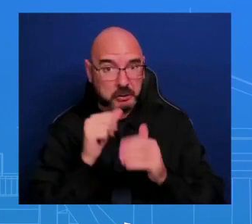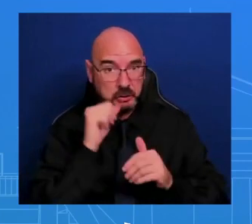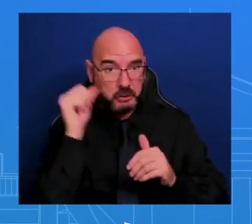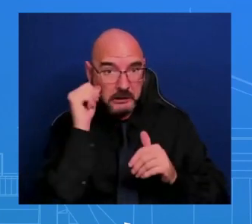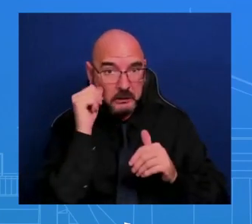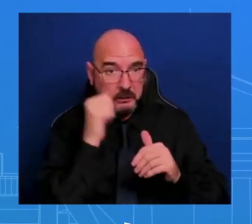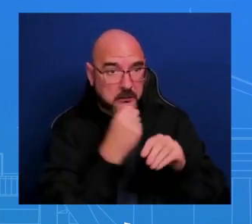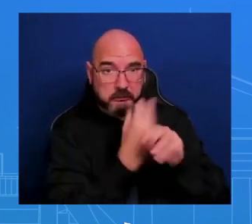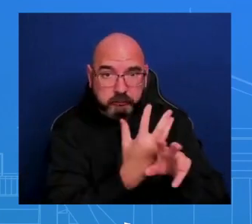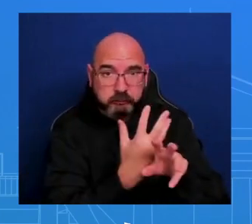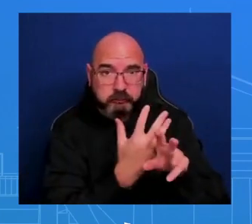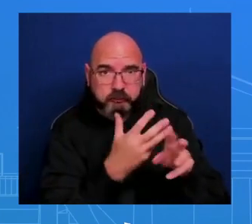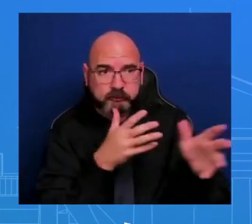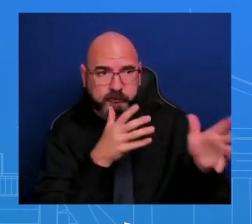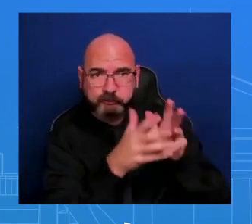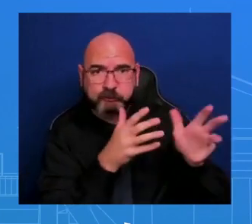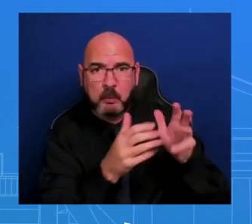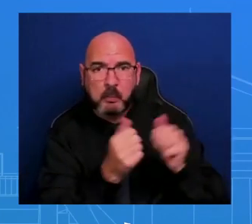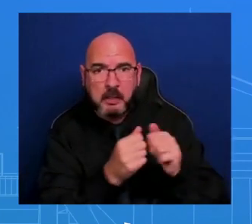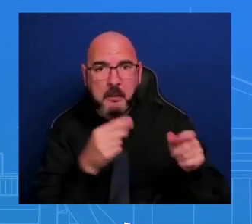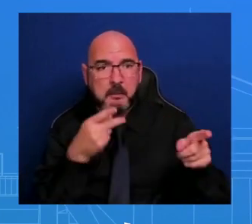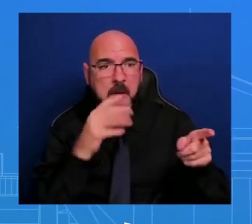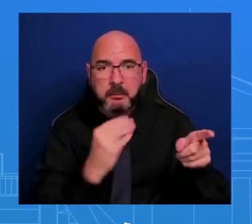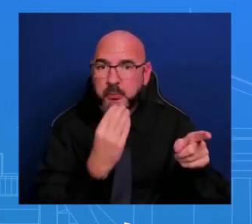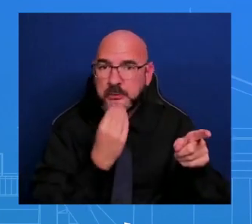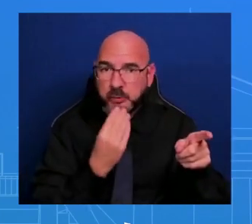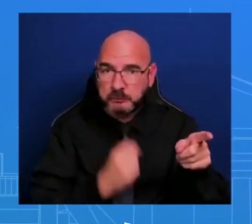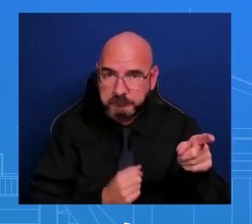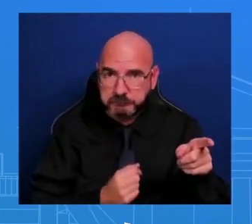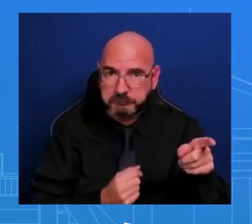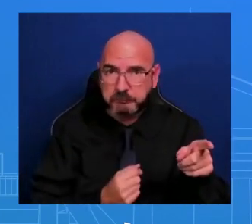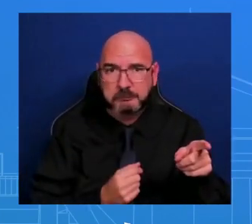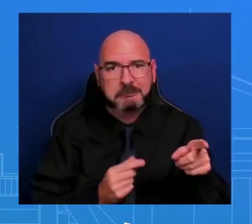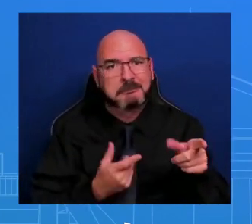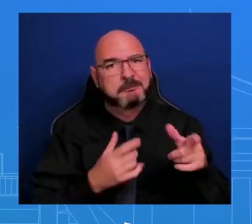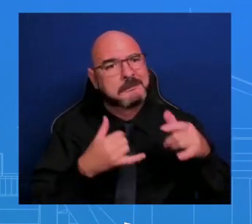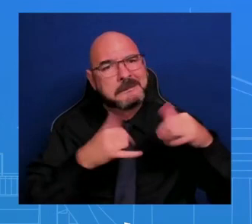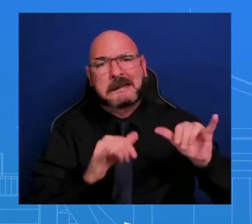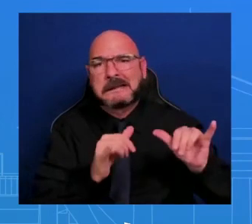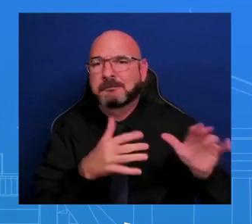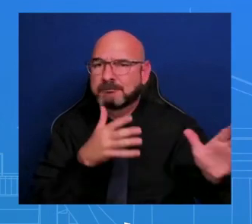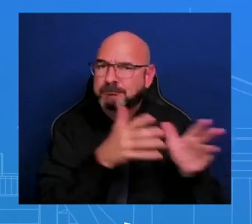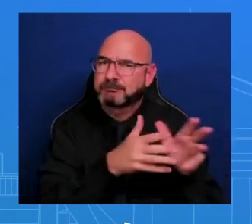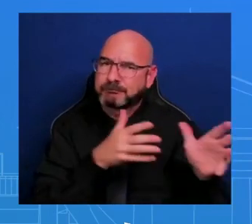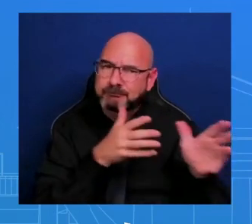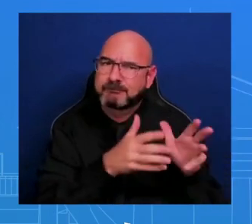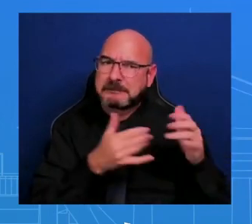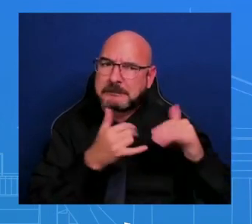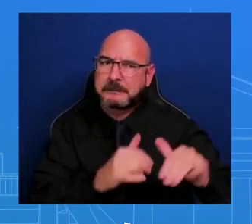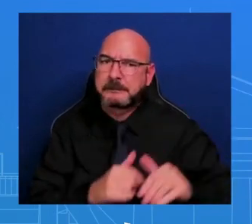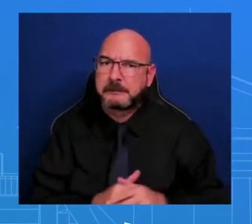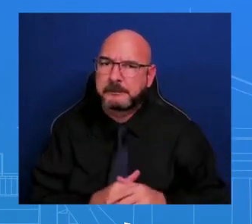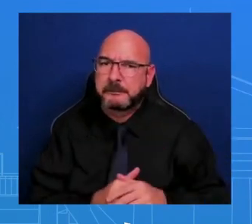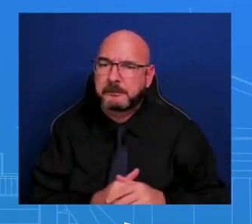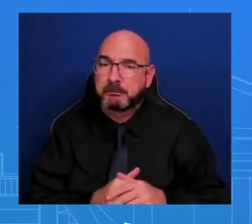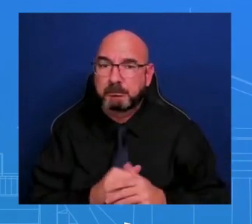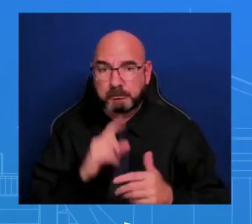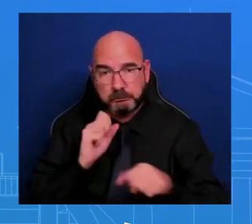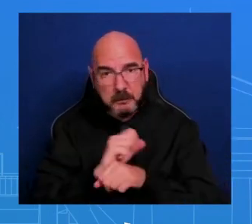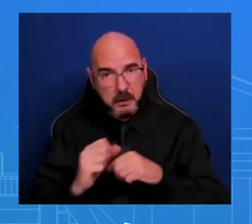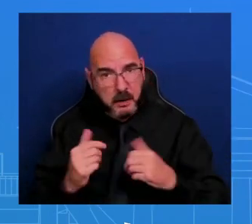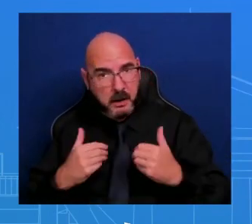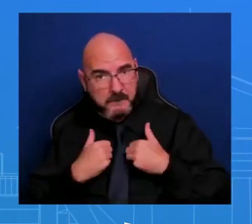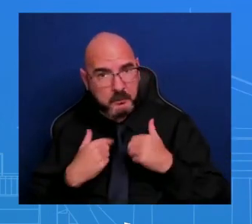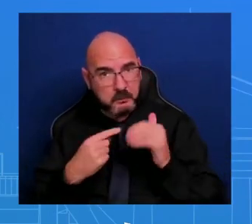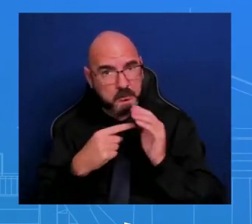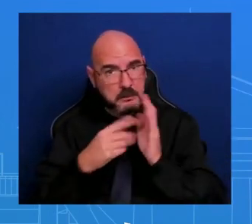with the Prime Minister as things unfold there. And of course, we still have Ambassador Satterfield on the ground, continuing to work to try to get humanitarian aid